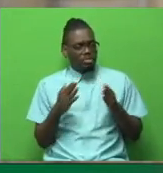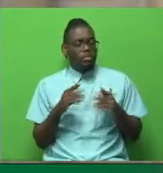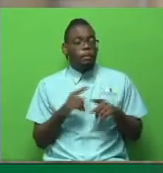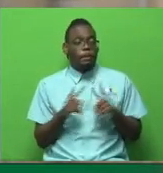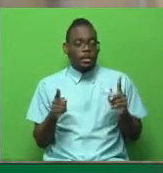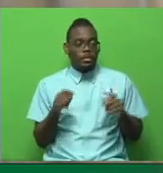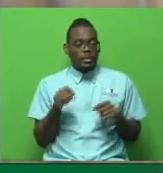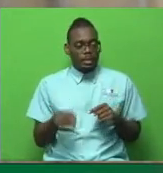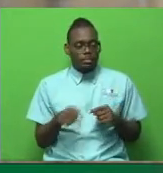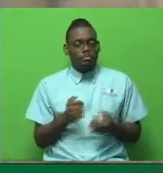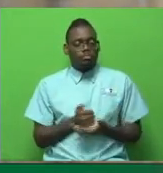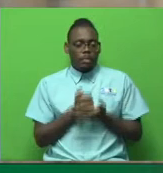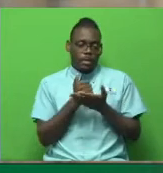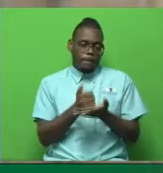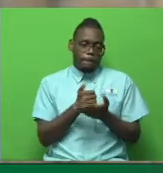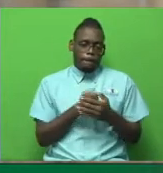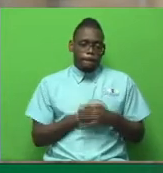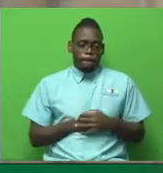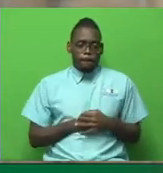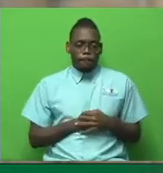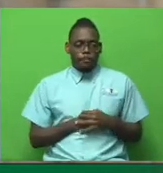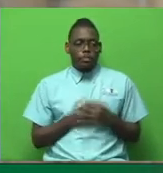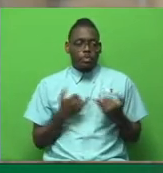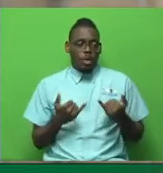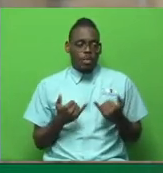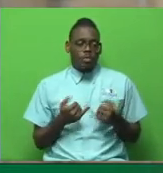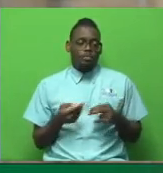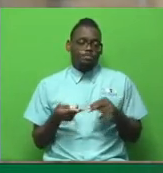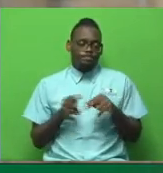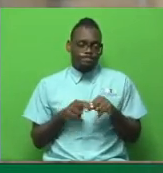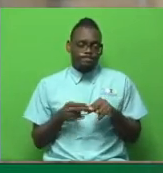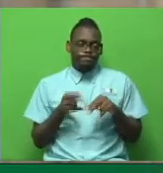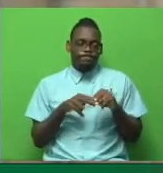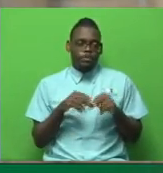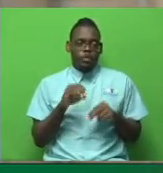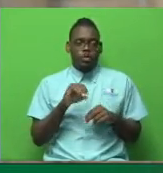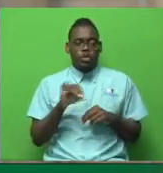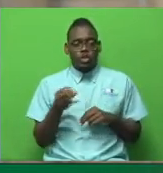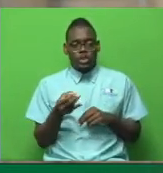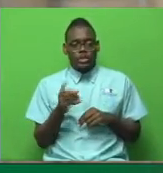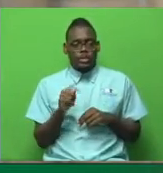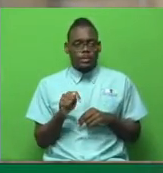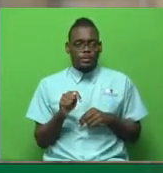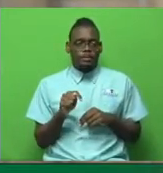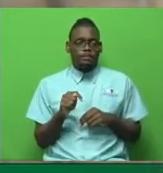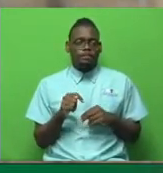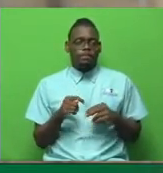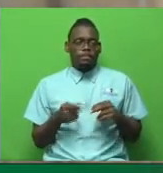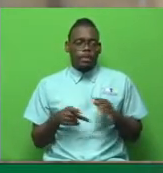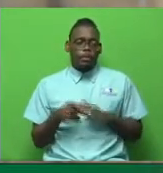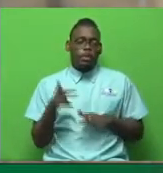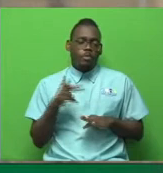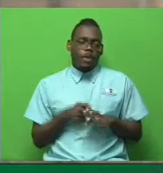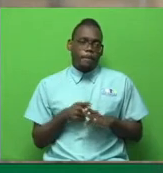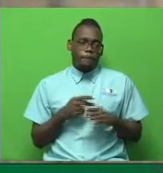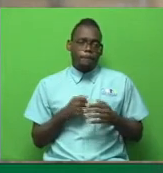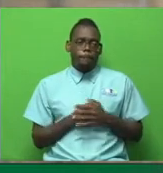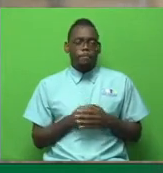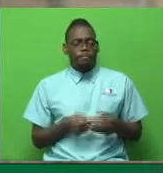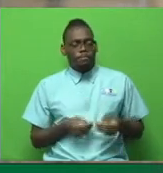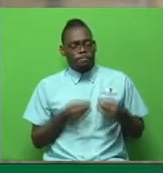this is an extension of the OJT program it incentivizes employers to give our young people opportunity to